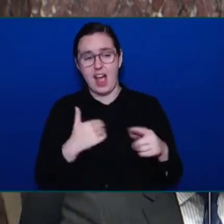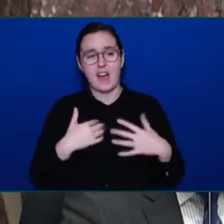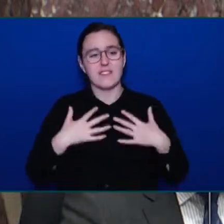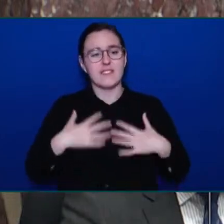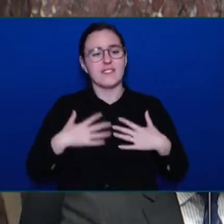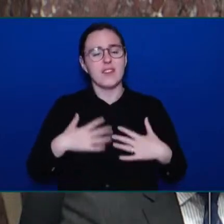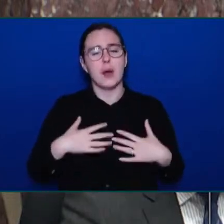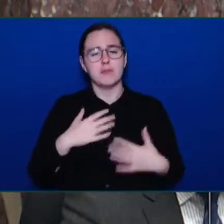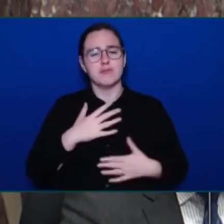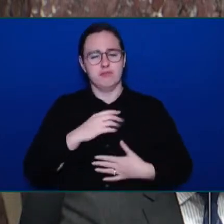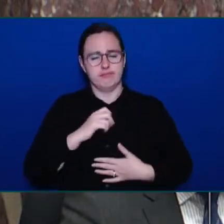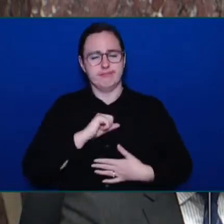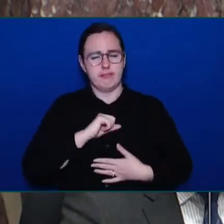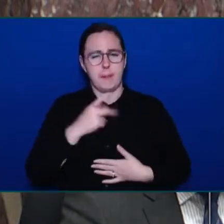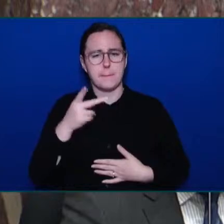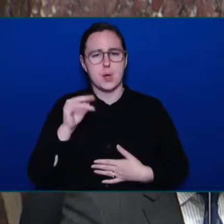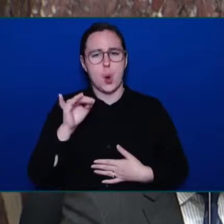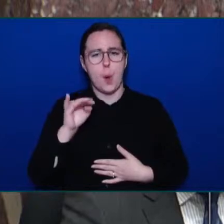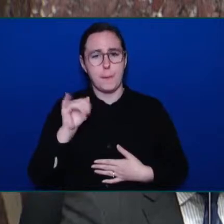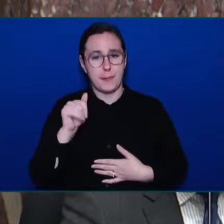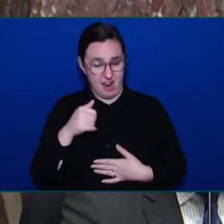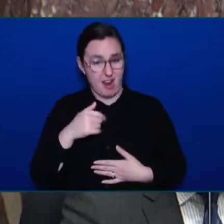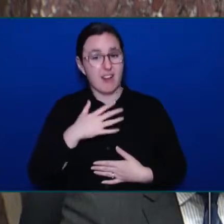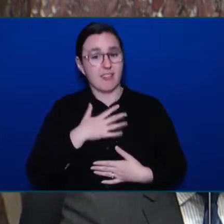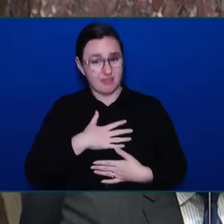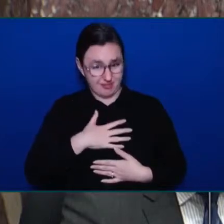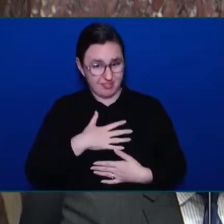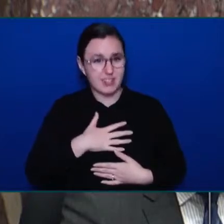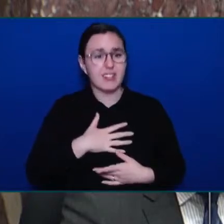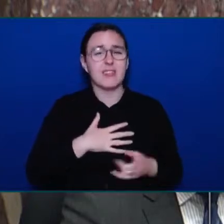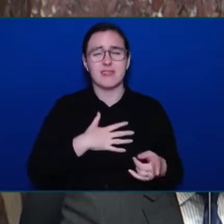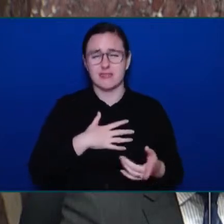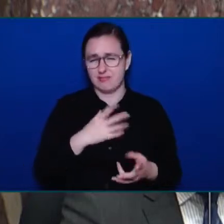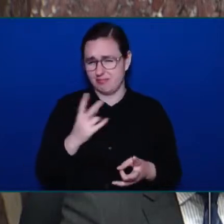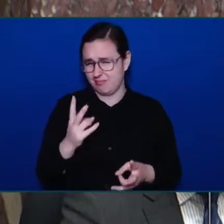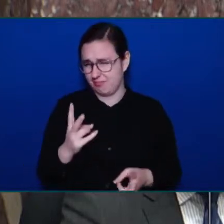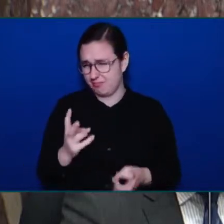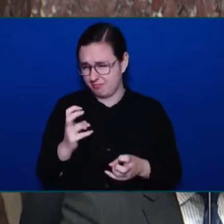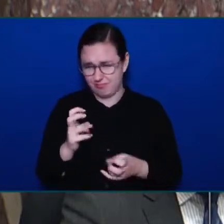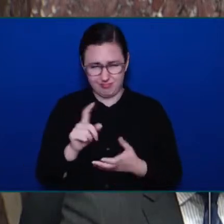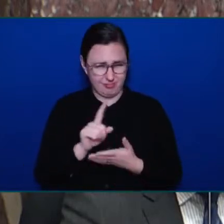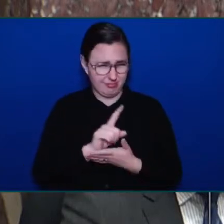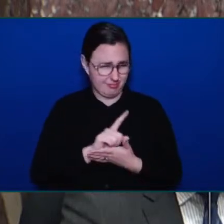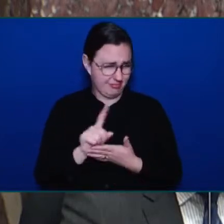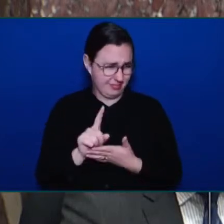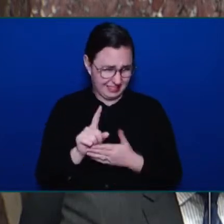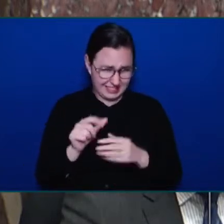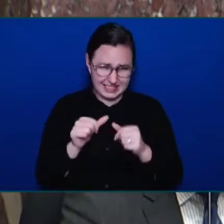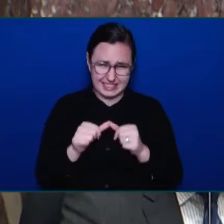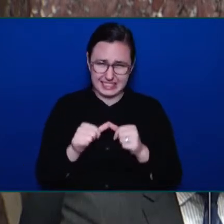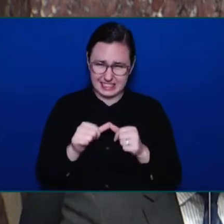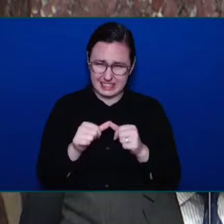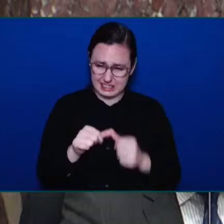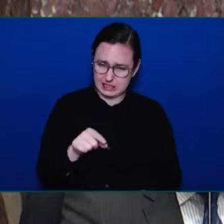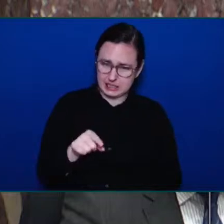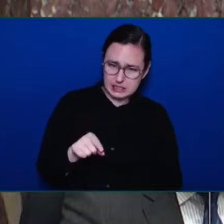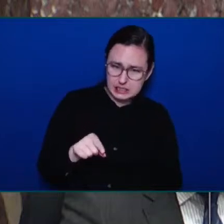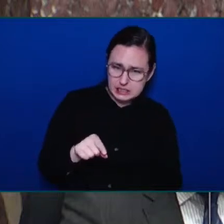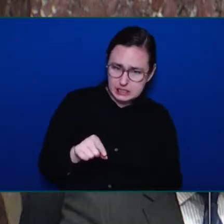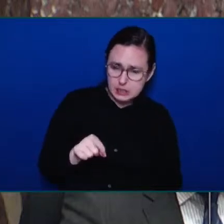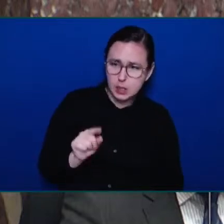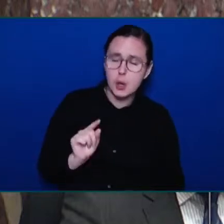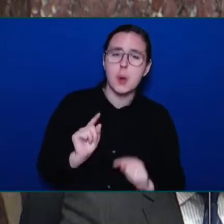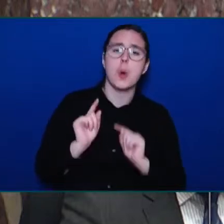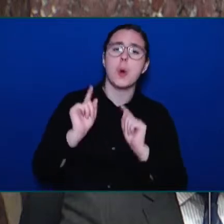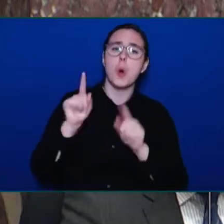week. She first tried to go to BC Children's Hospital, but it was obvious that they were completely overwhelmed. So what did she do? Desperate mother, 2